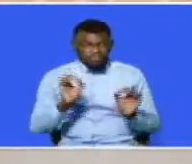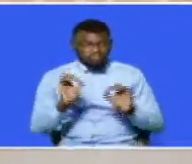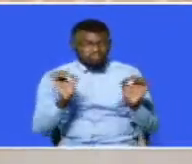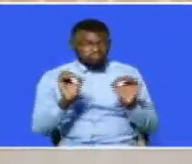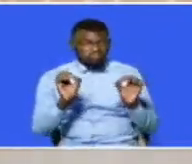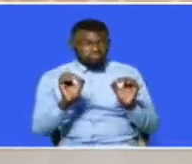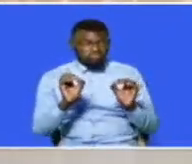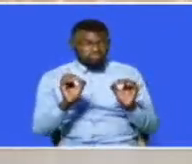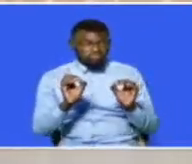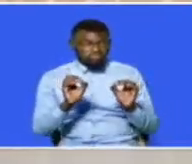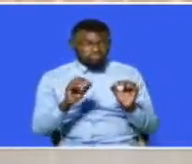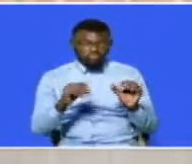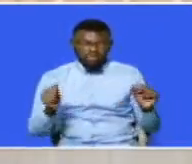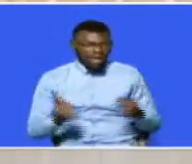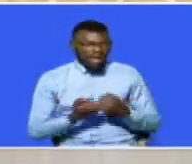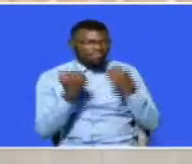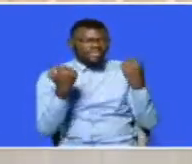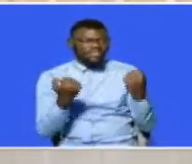is disruptive,